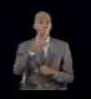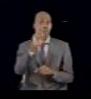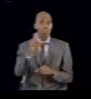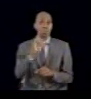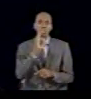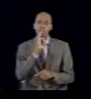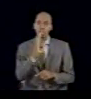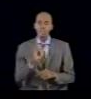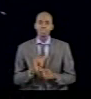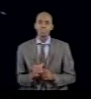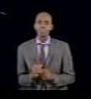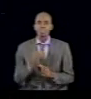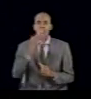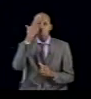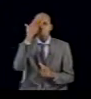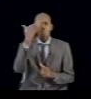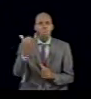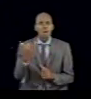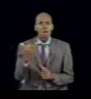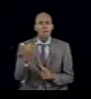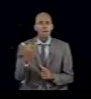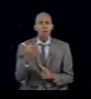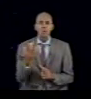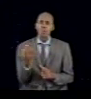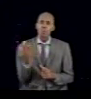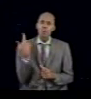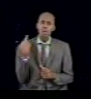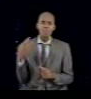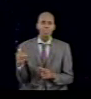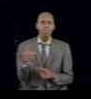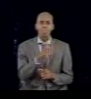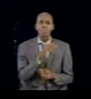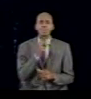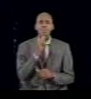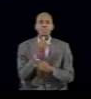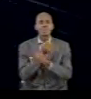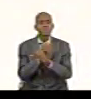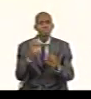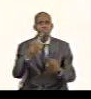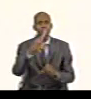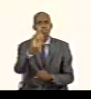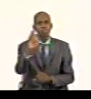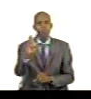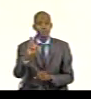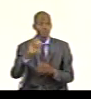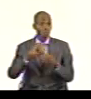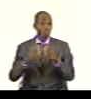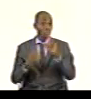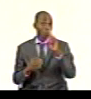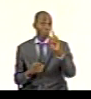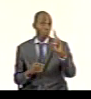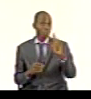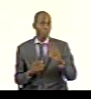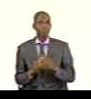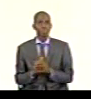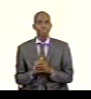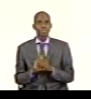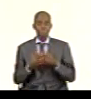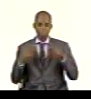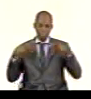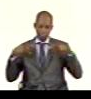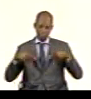is, why were they not saved? Number one,